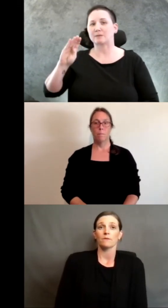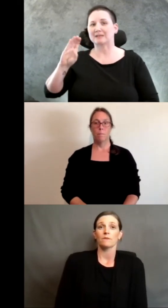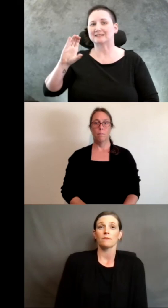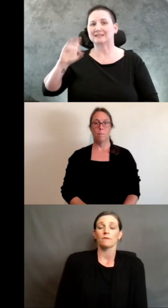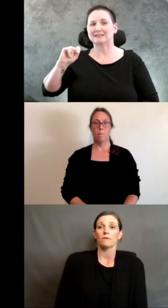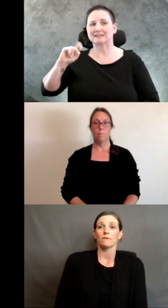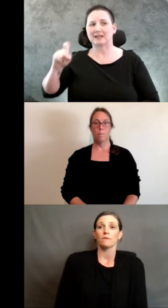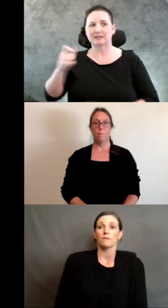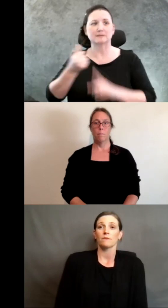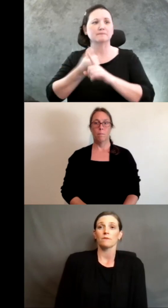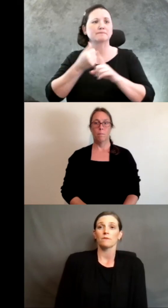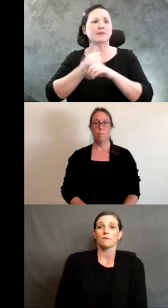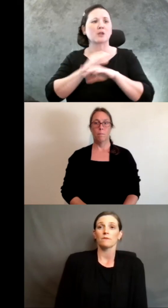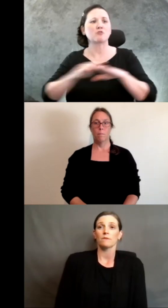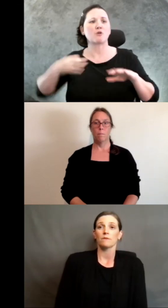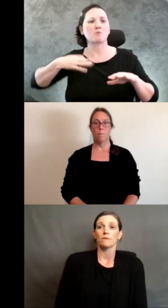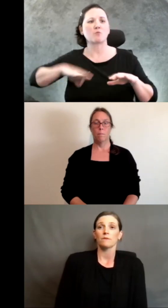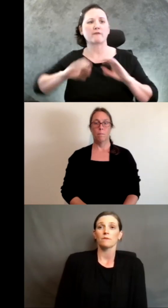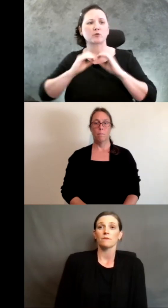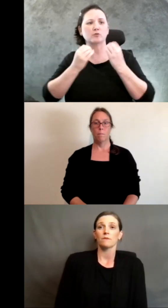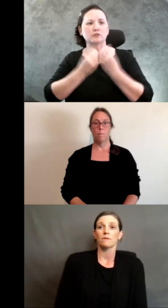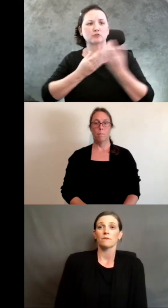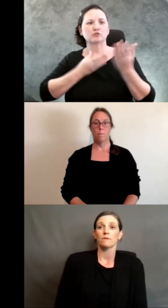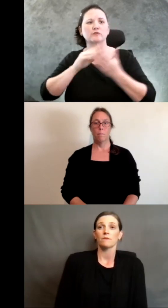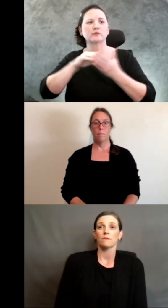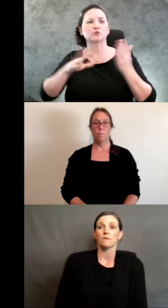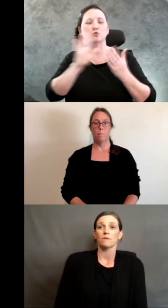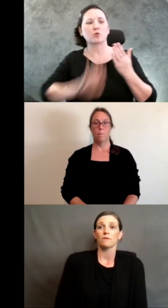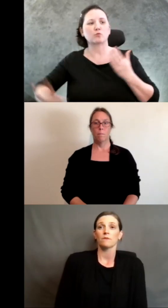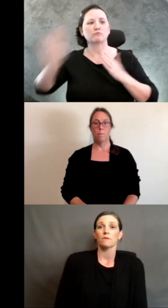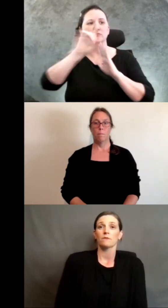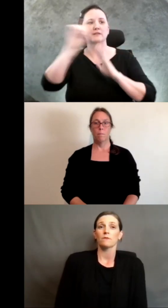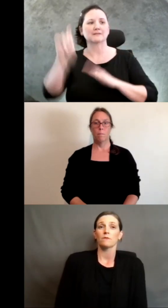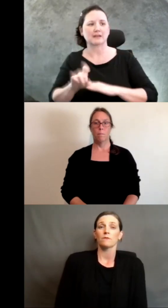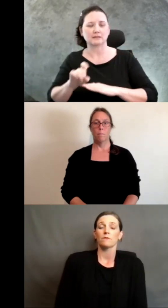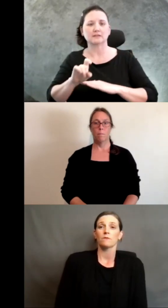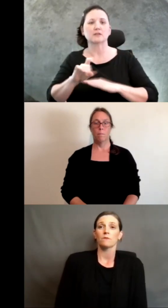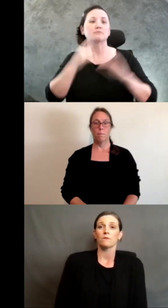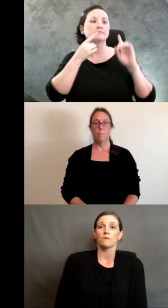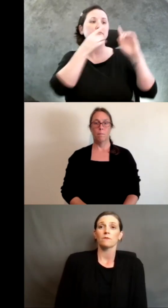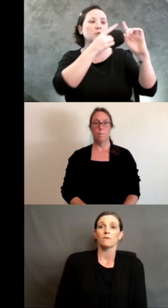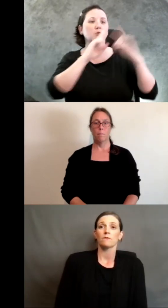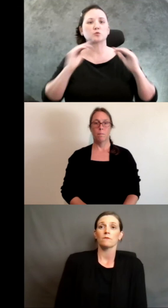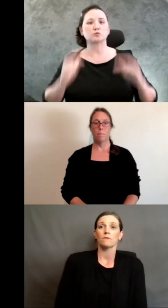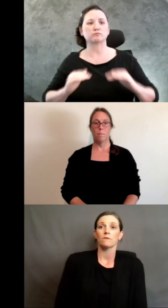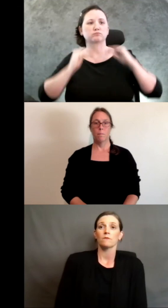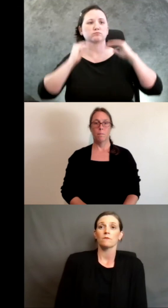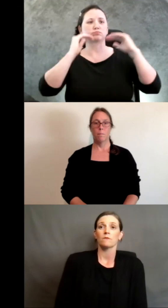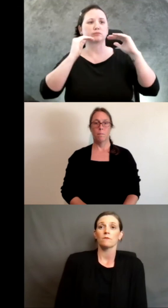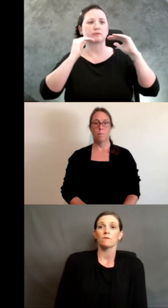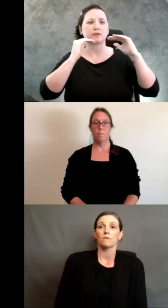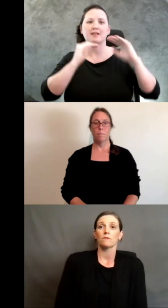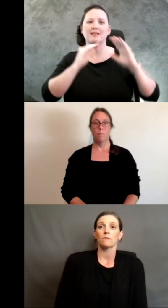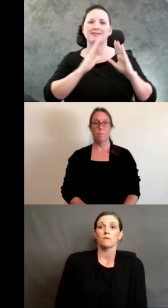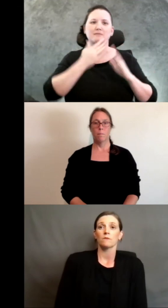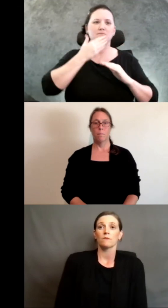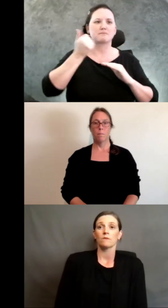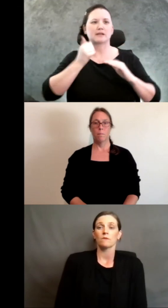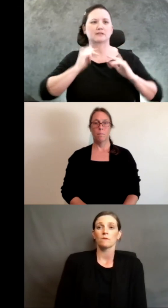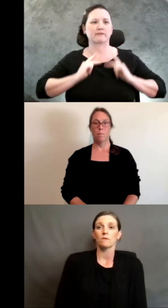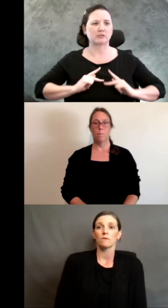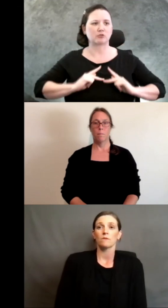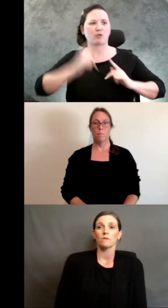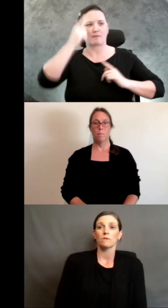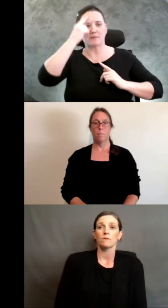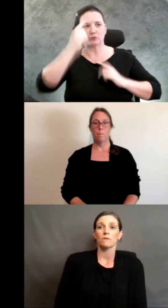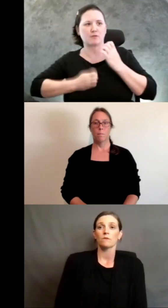organization serving students throughout Texas whose mission is to promote the advancement of the optimal physical, mental, emotional, and